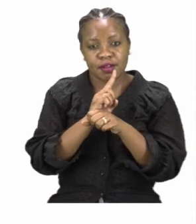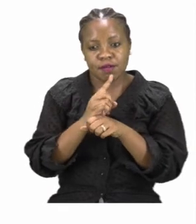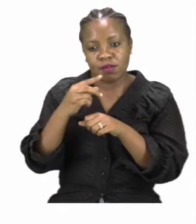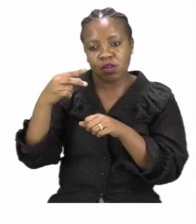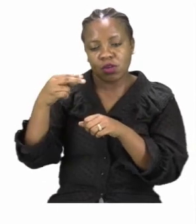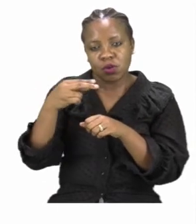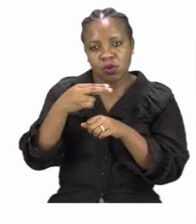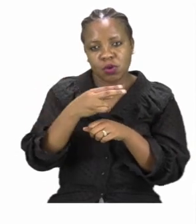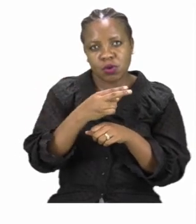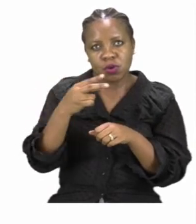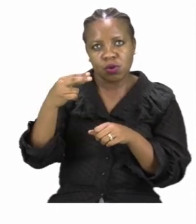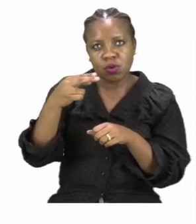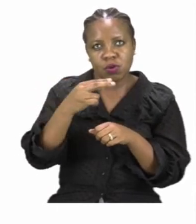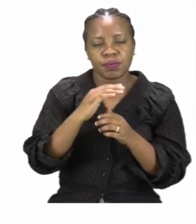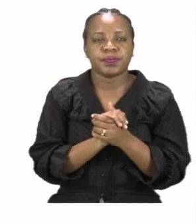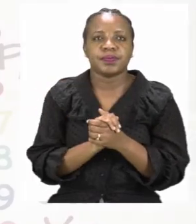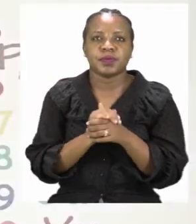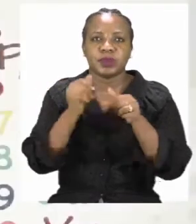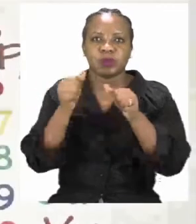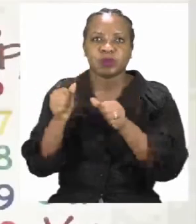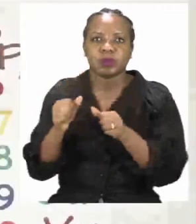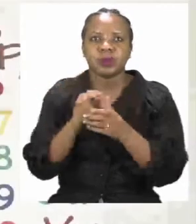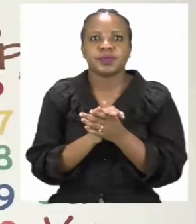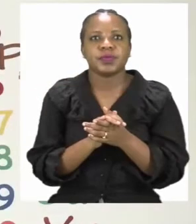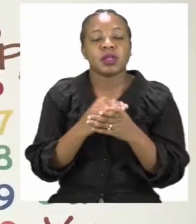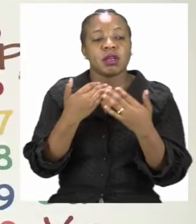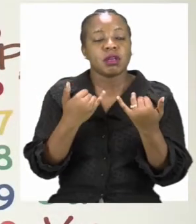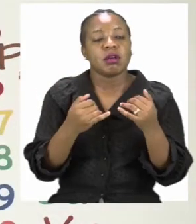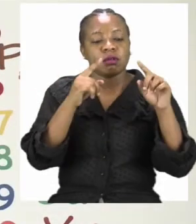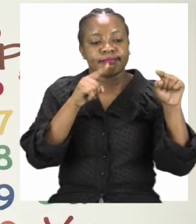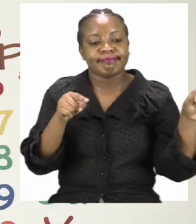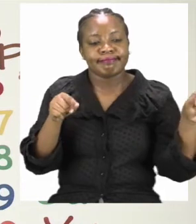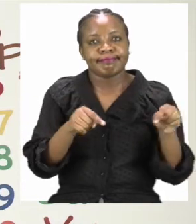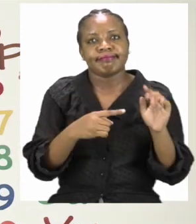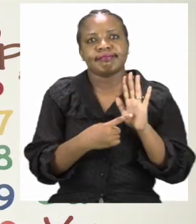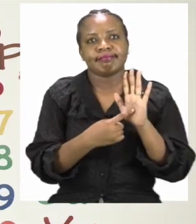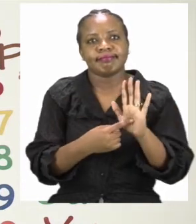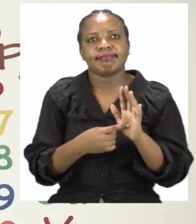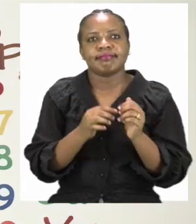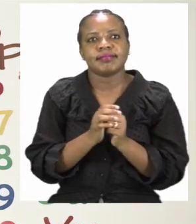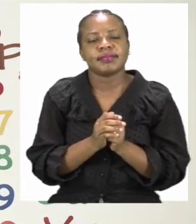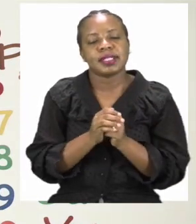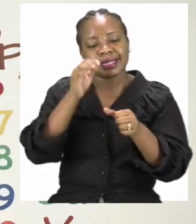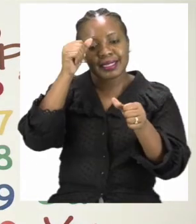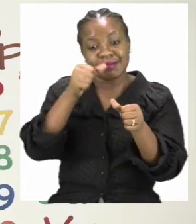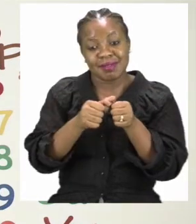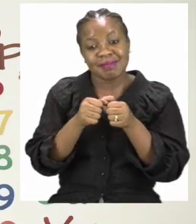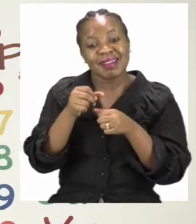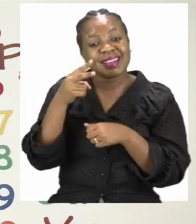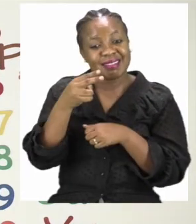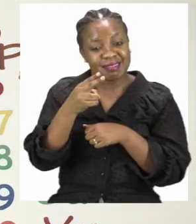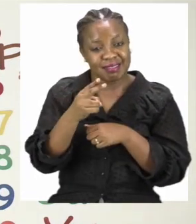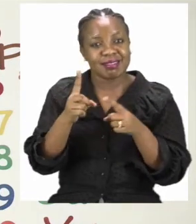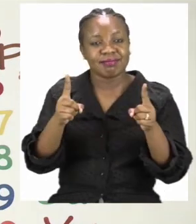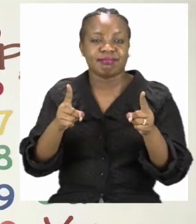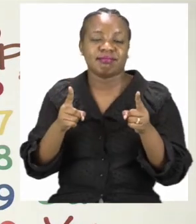So let us take a look at the board. Now remember, a pair of scissors can be very dangerous, boys and